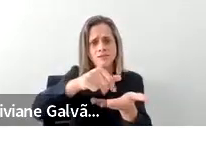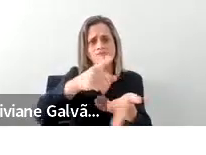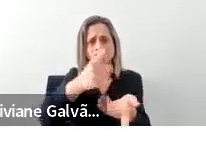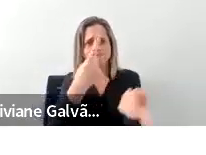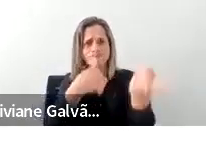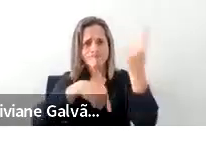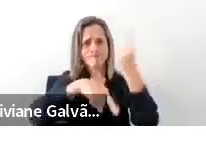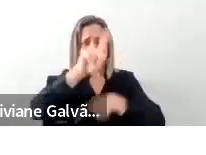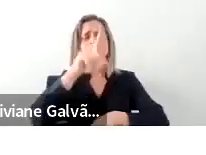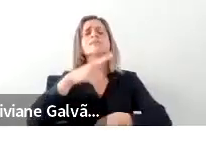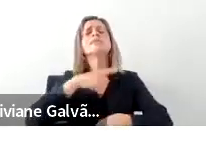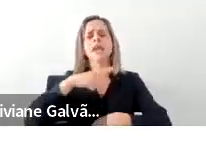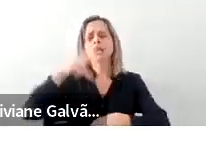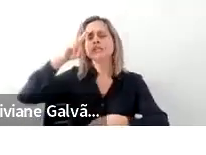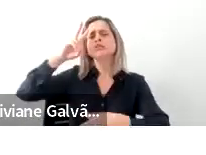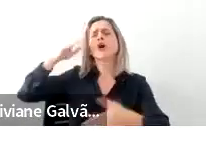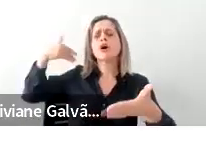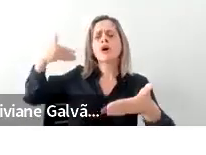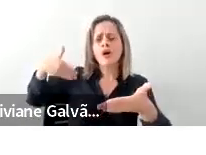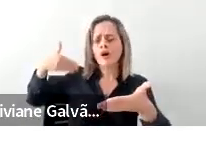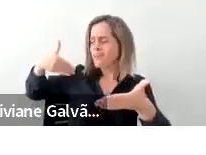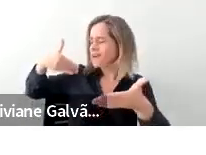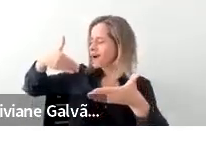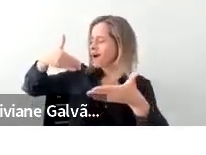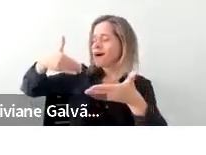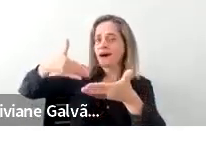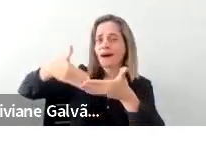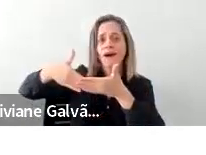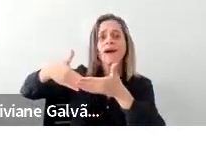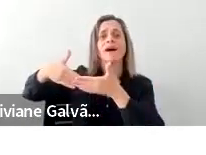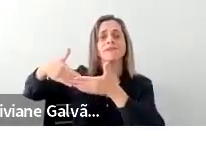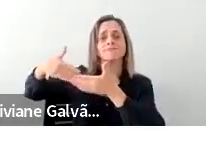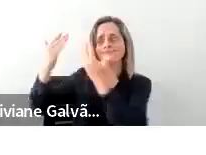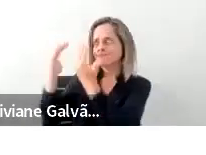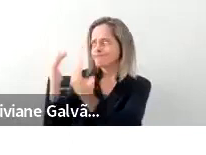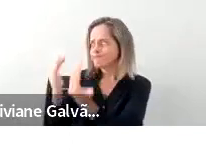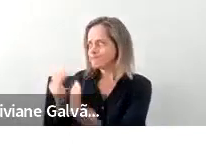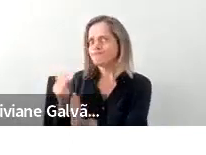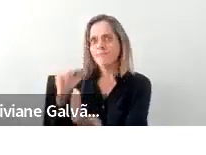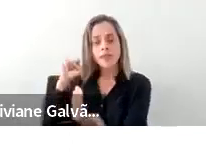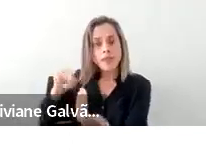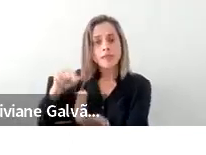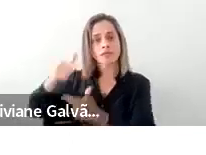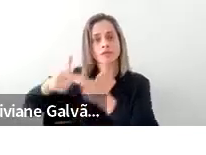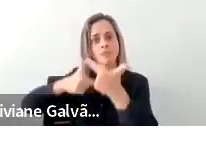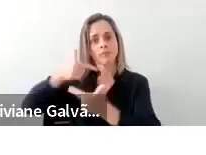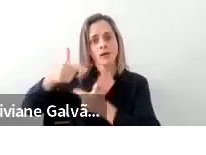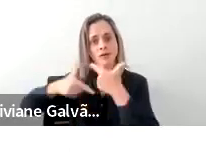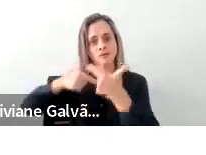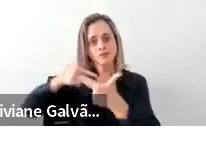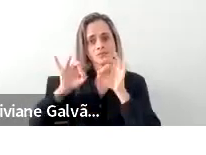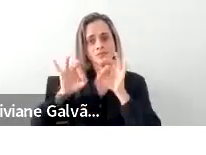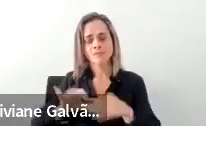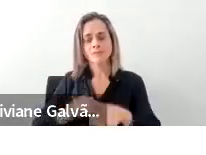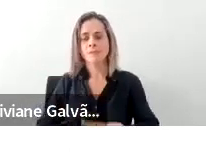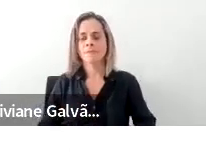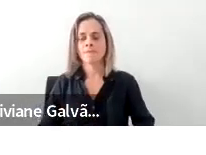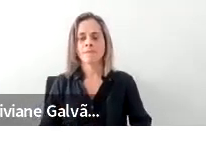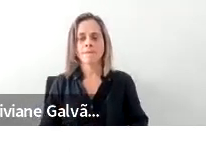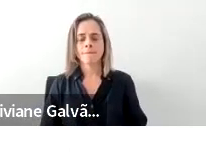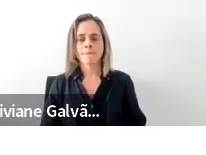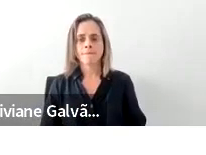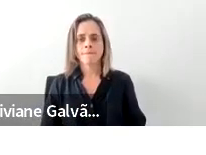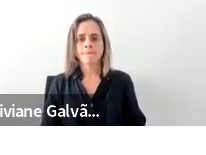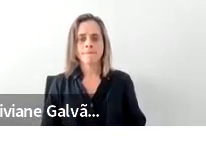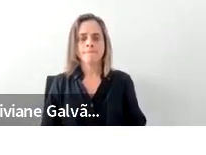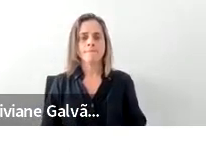This is our job. And the key category then, again, turns out to be humanness. As Cyril Smith